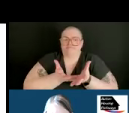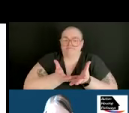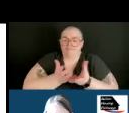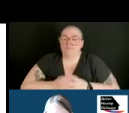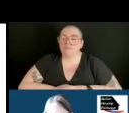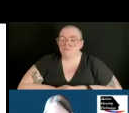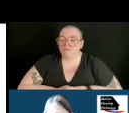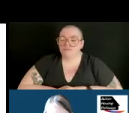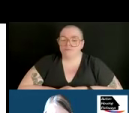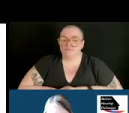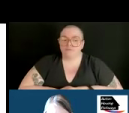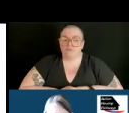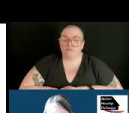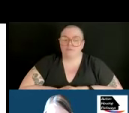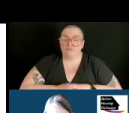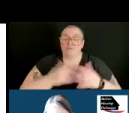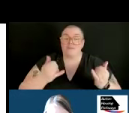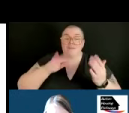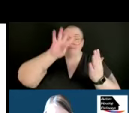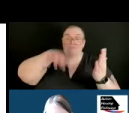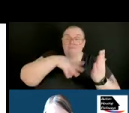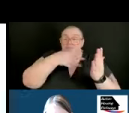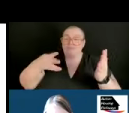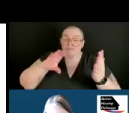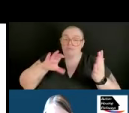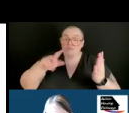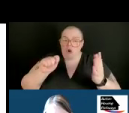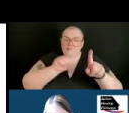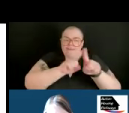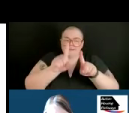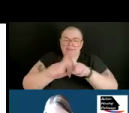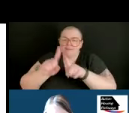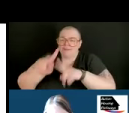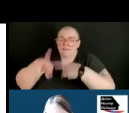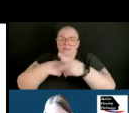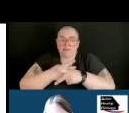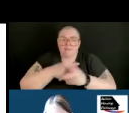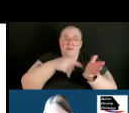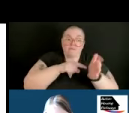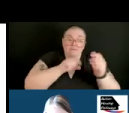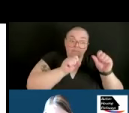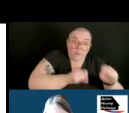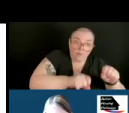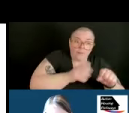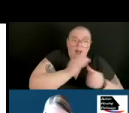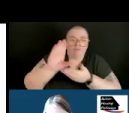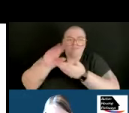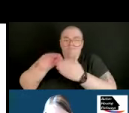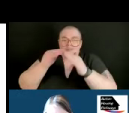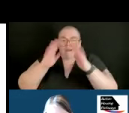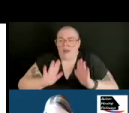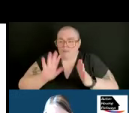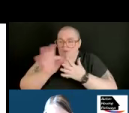We'll build a chart of affordable and subsidized housing options for people with disabilities in Massachusetts.